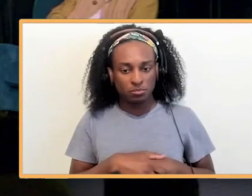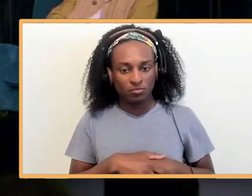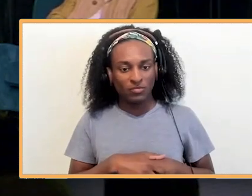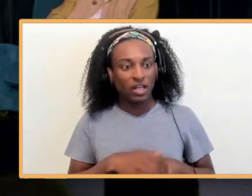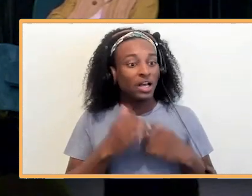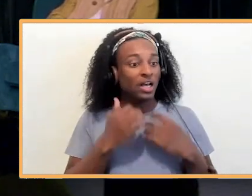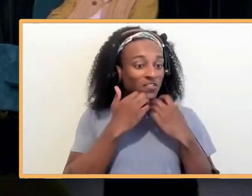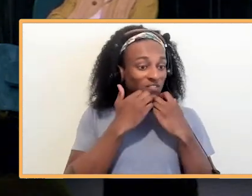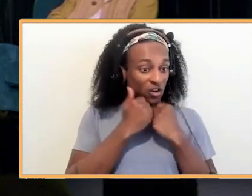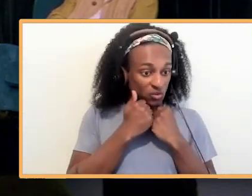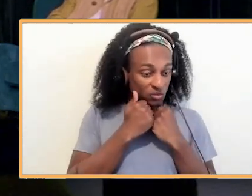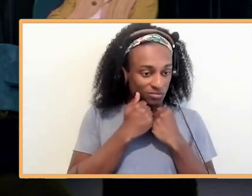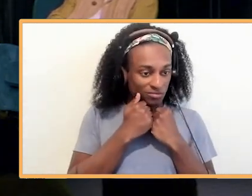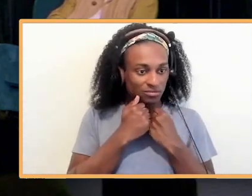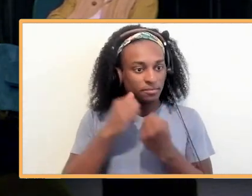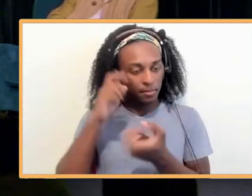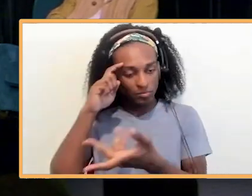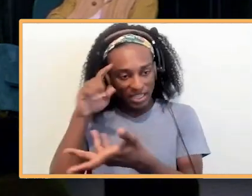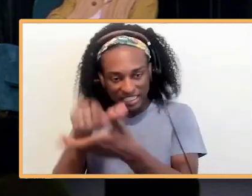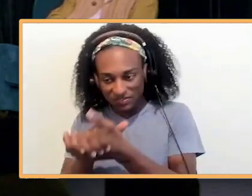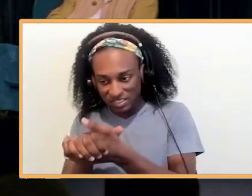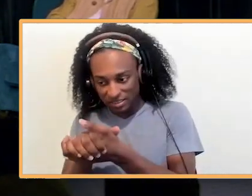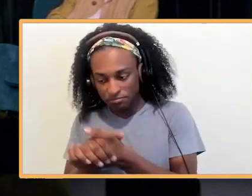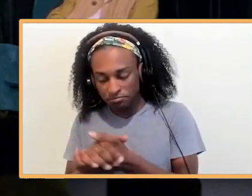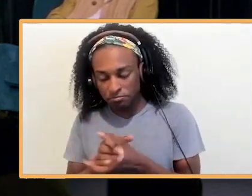and I would say that